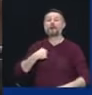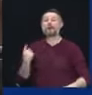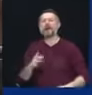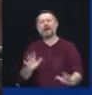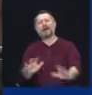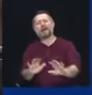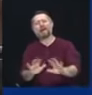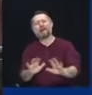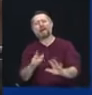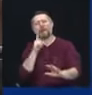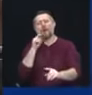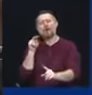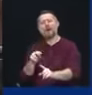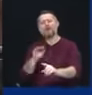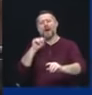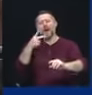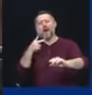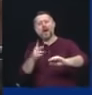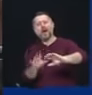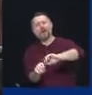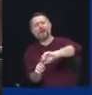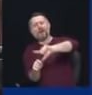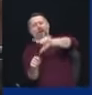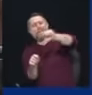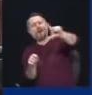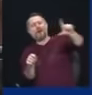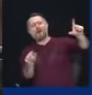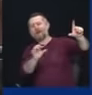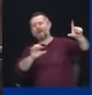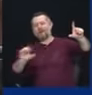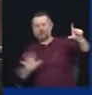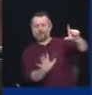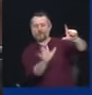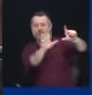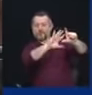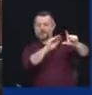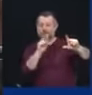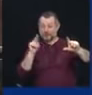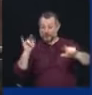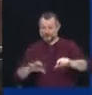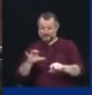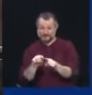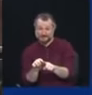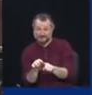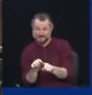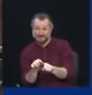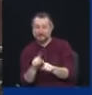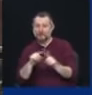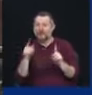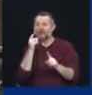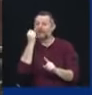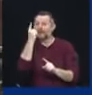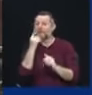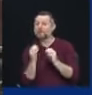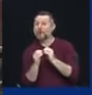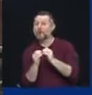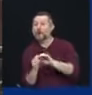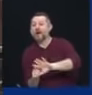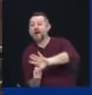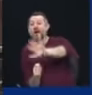the map of New York, right? You have New York City, but then you have the whole rest of that state,